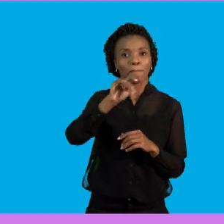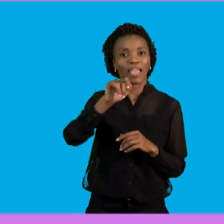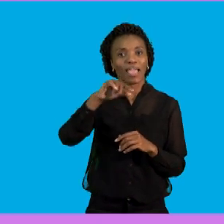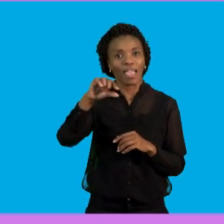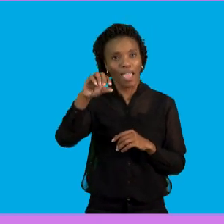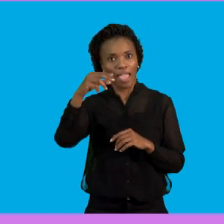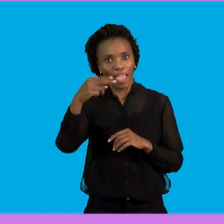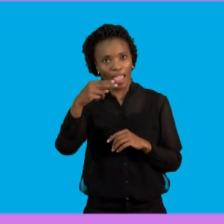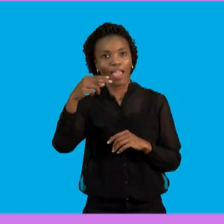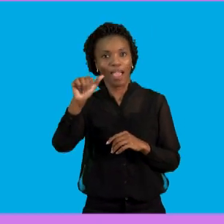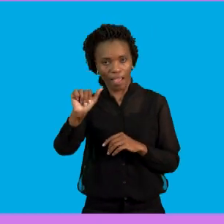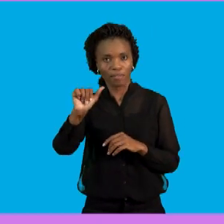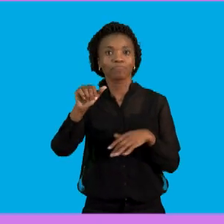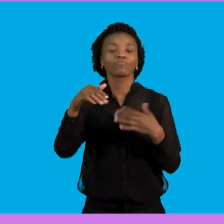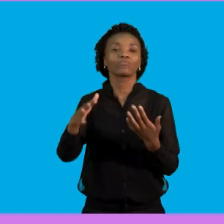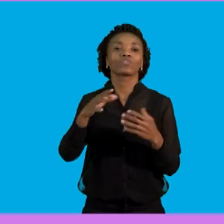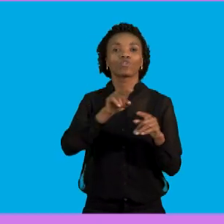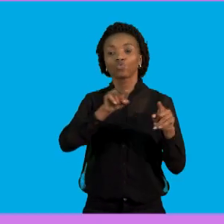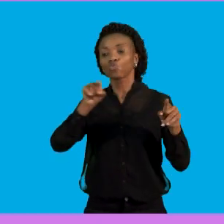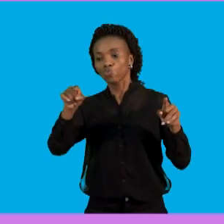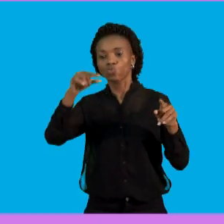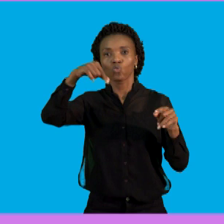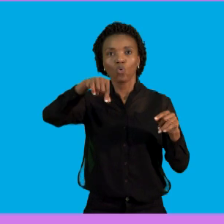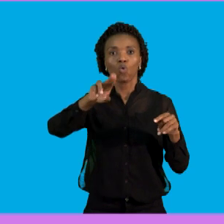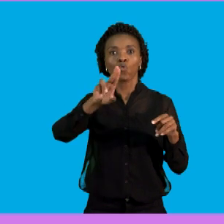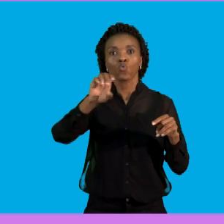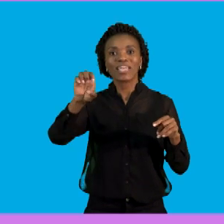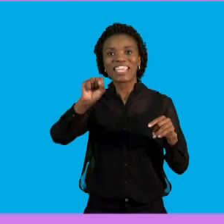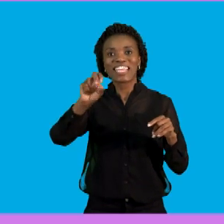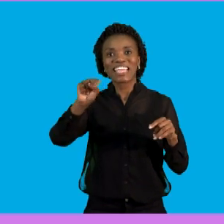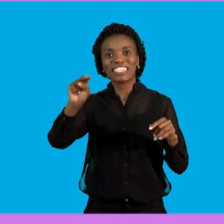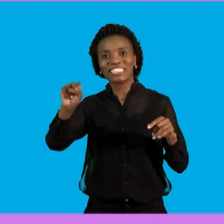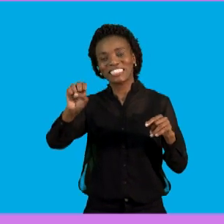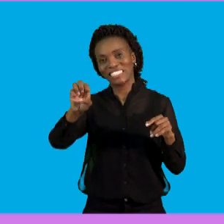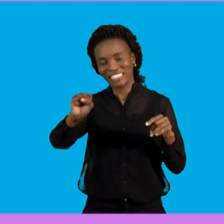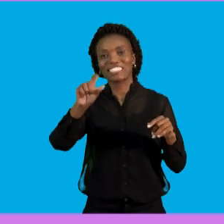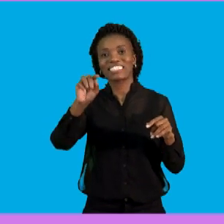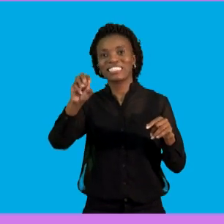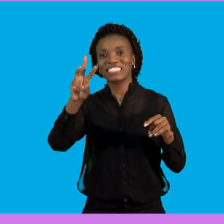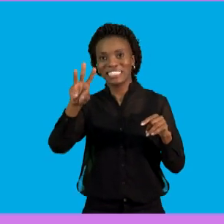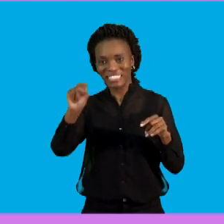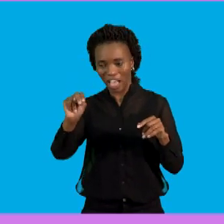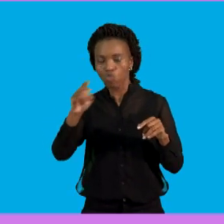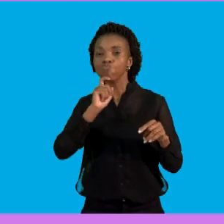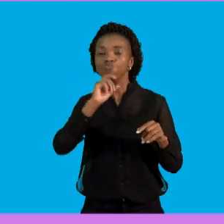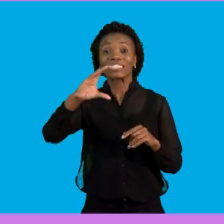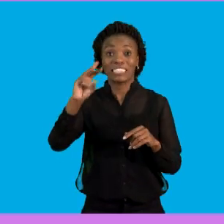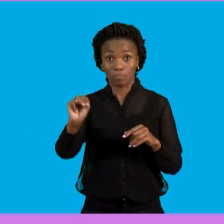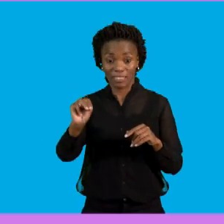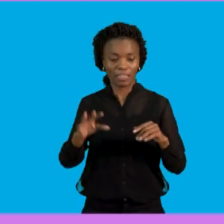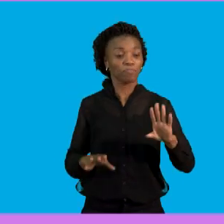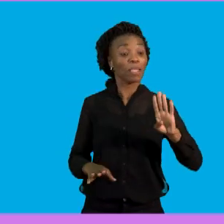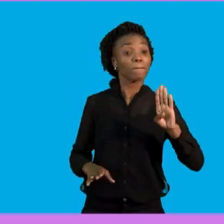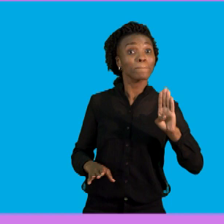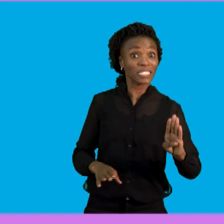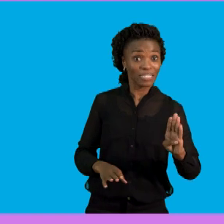in centimeters. So now here the instructions are clear that you should measure in centimeters. And B,